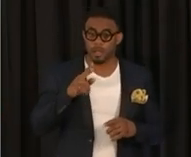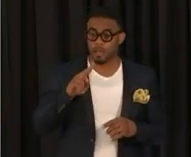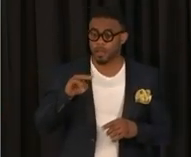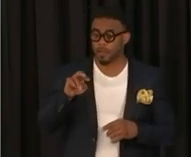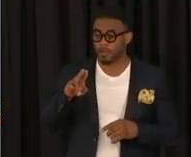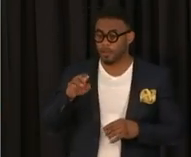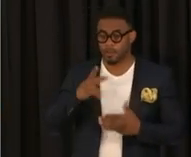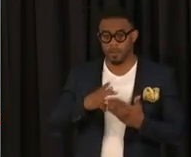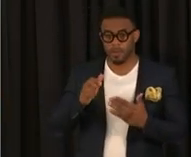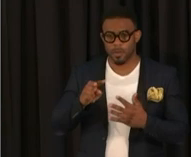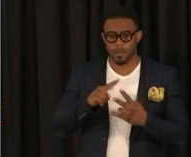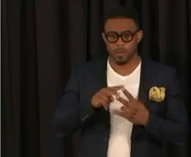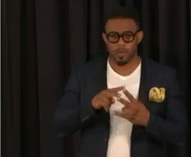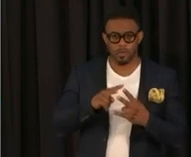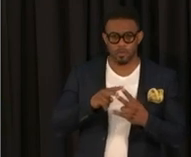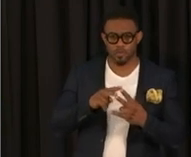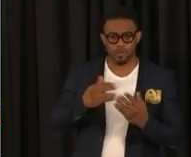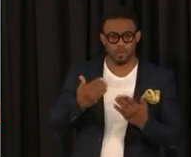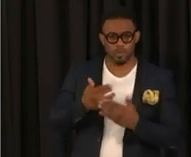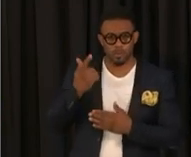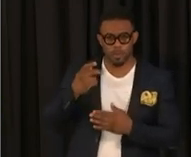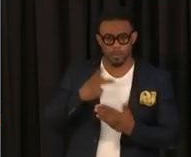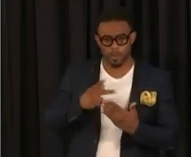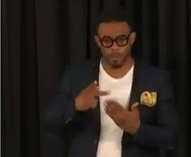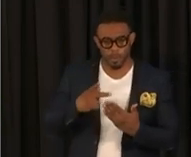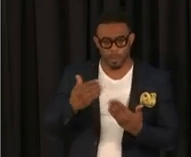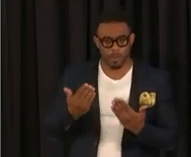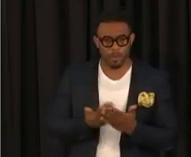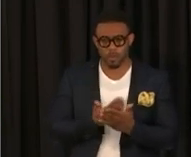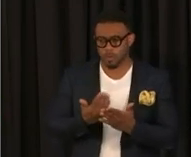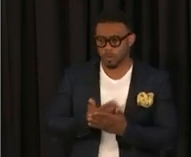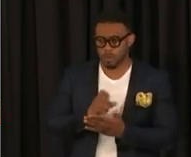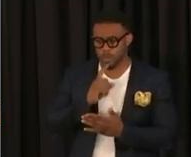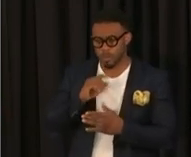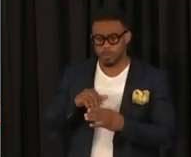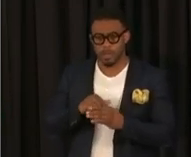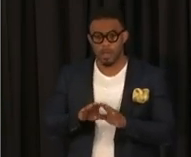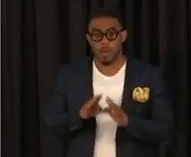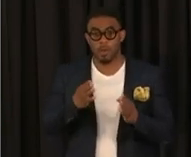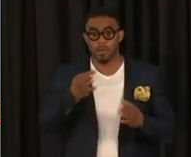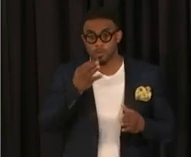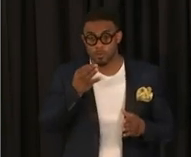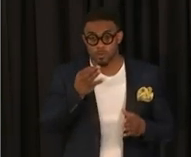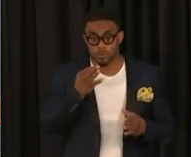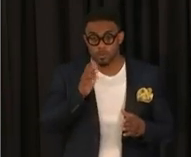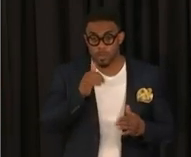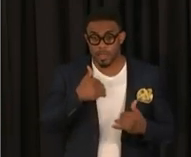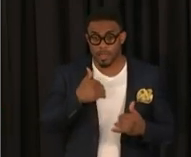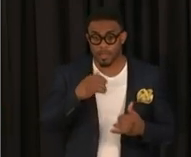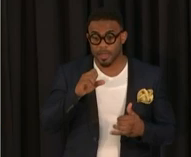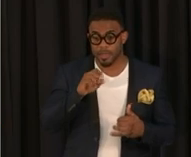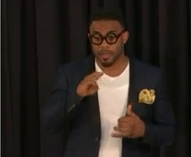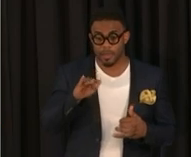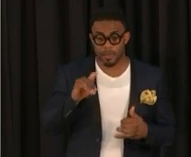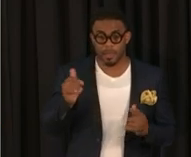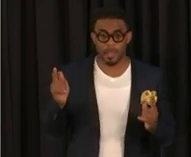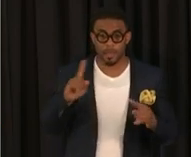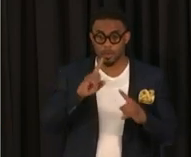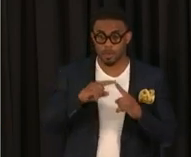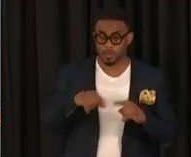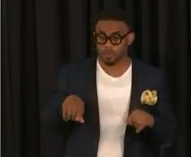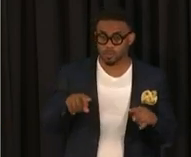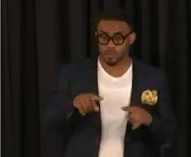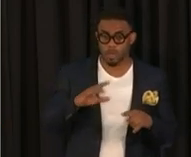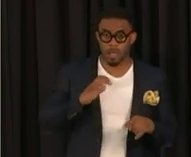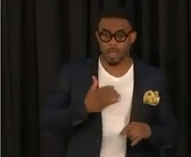venue program. So those are two new grant programs, brand new, that are going to be opening up soon, and we're going to have the SBA come talk